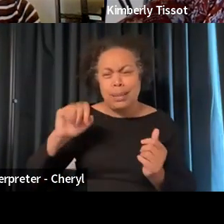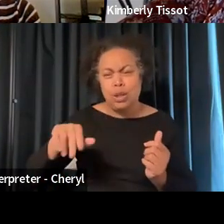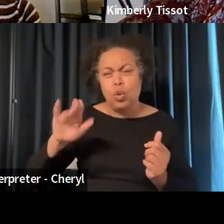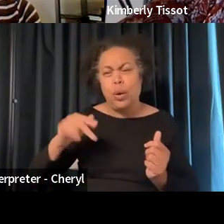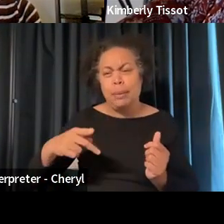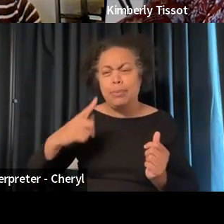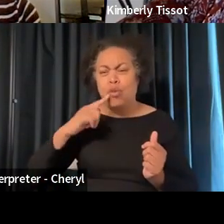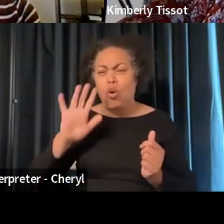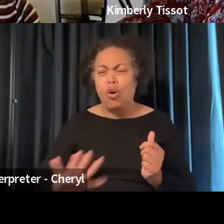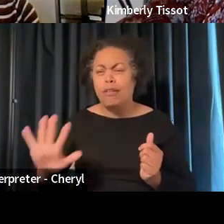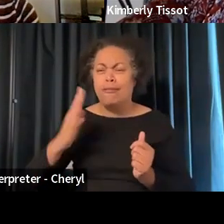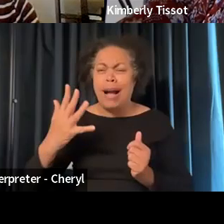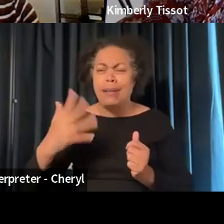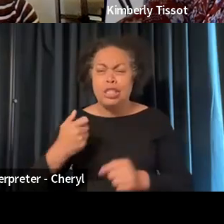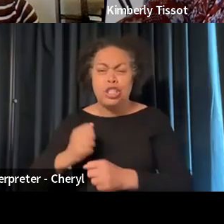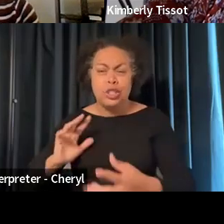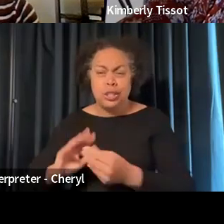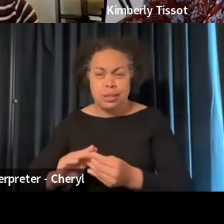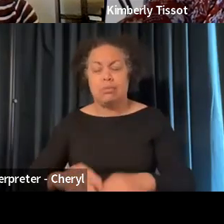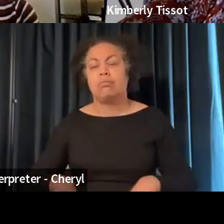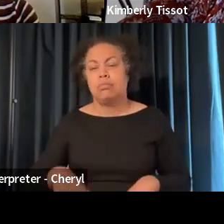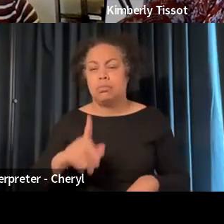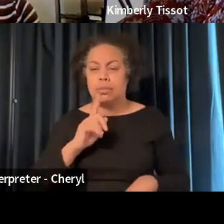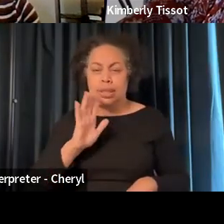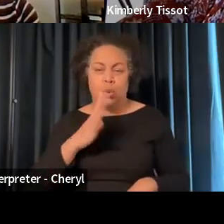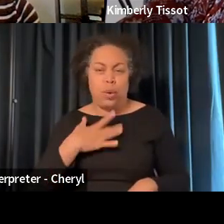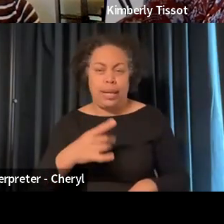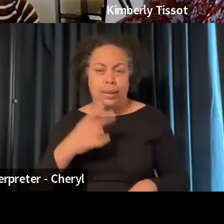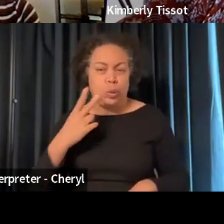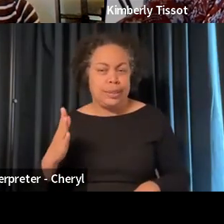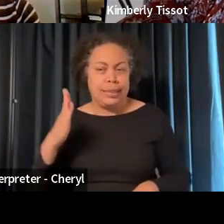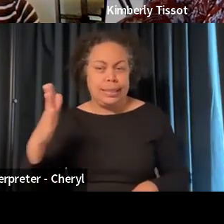And what I really want to see in the future is change